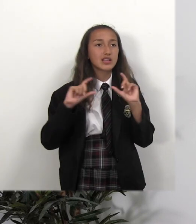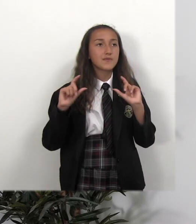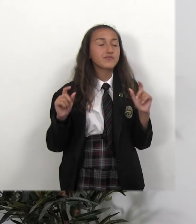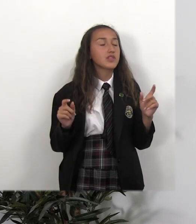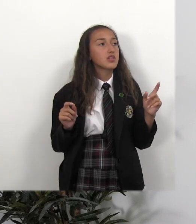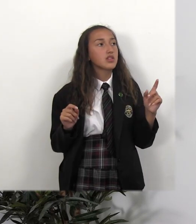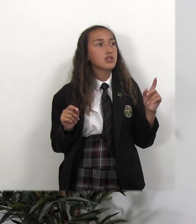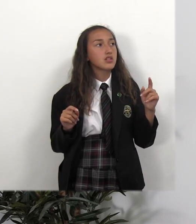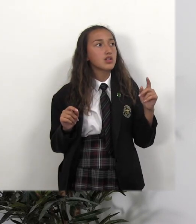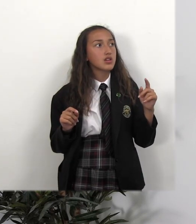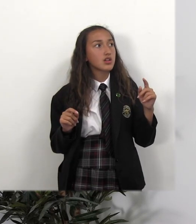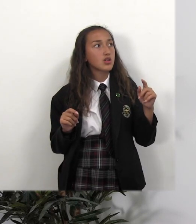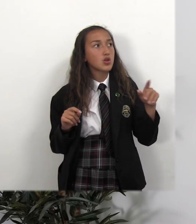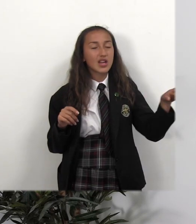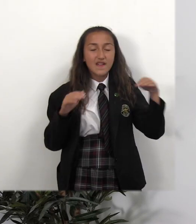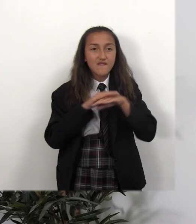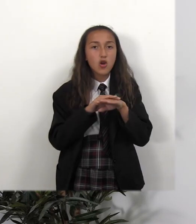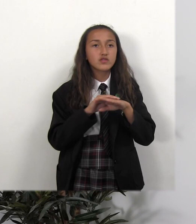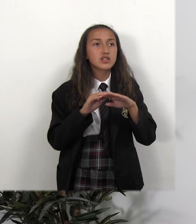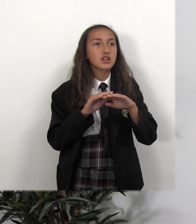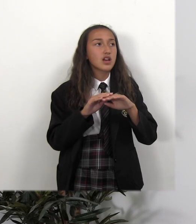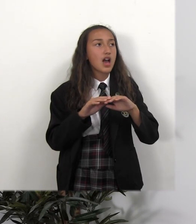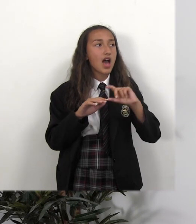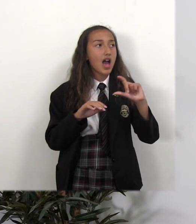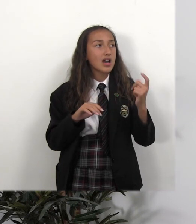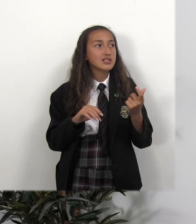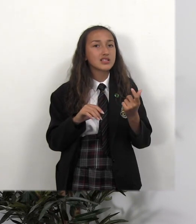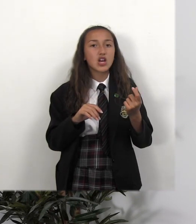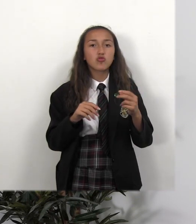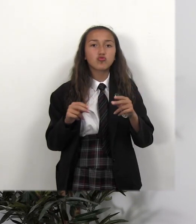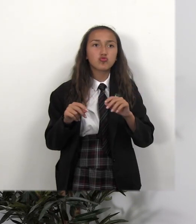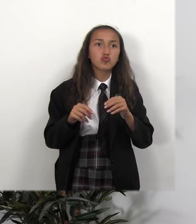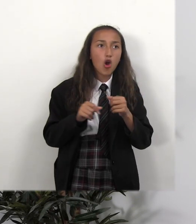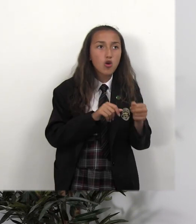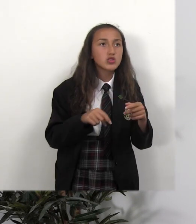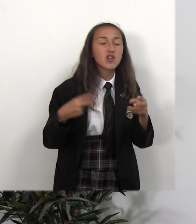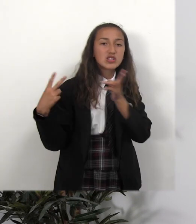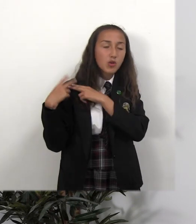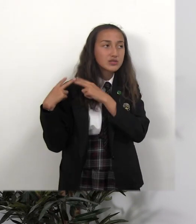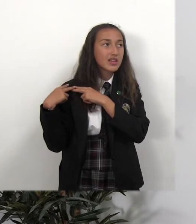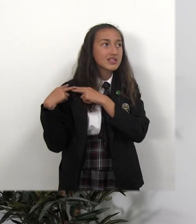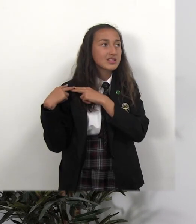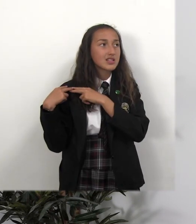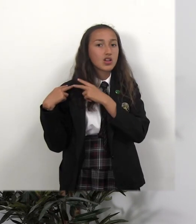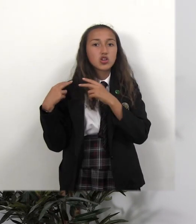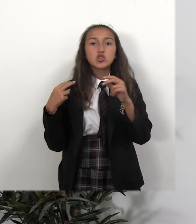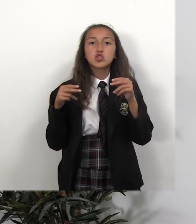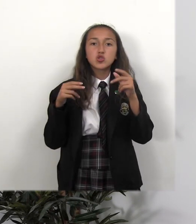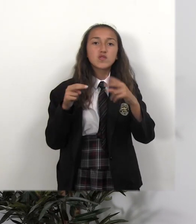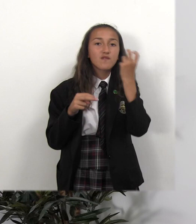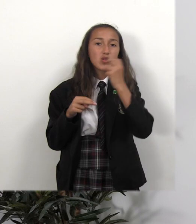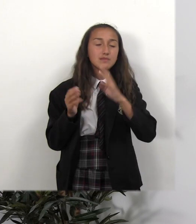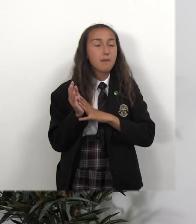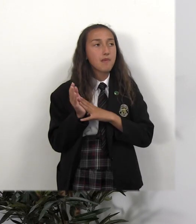to get involved and consider a wide range of roles and responsibilities, whether that be student voice